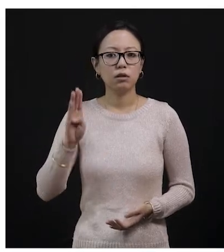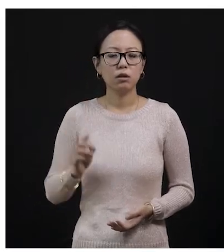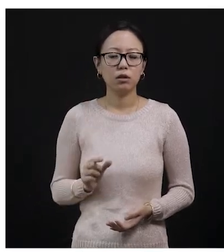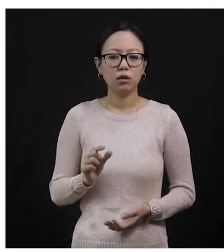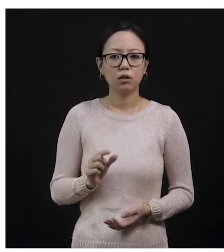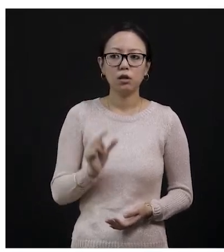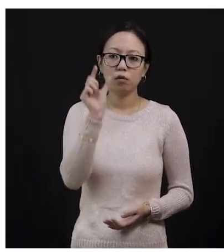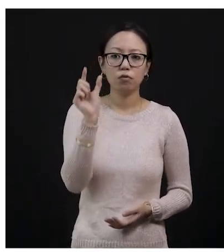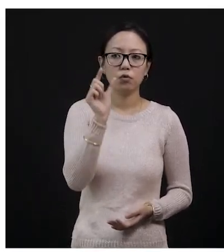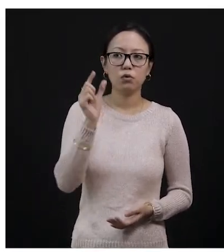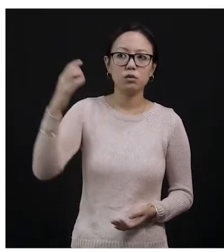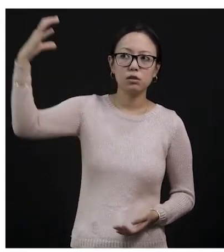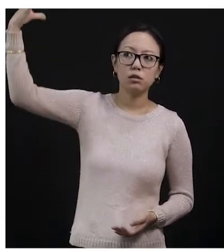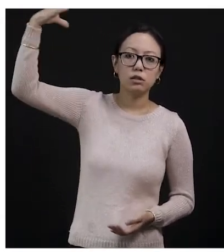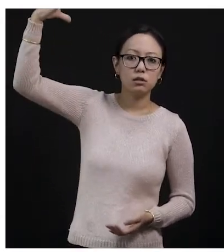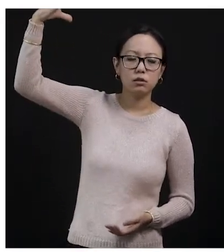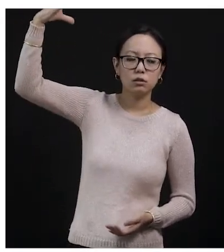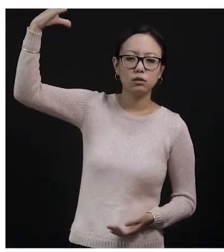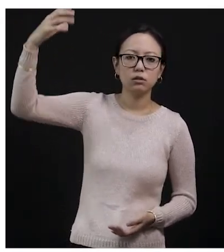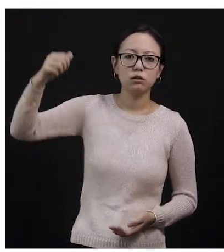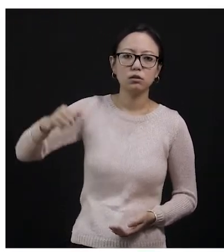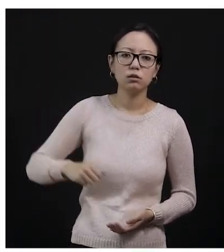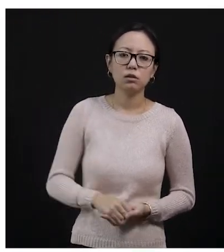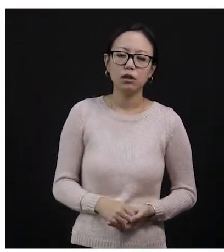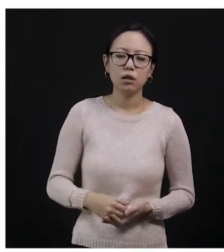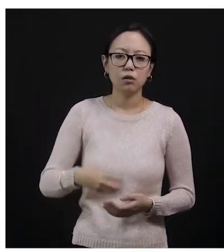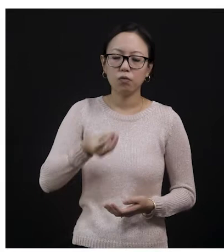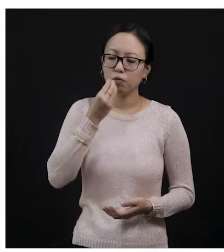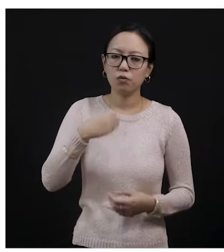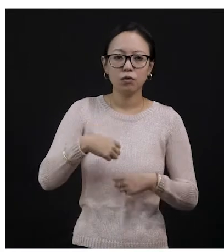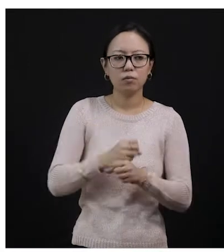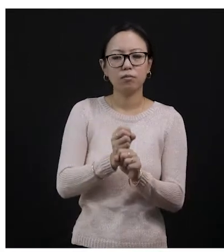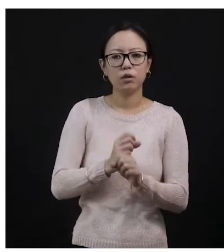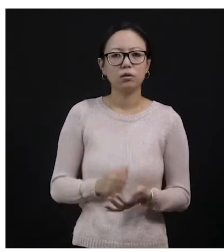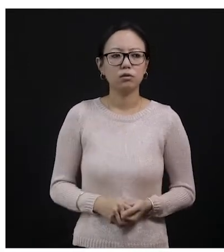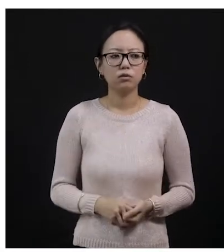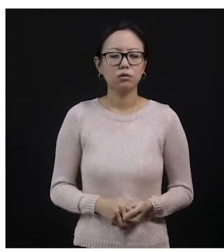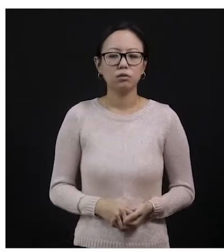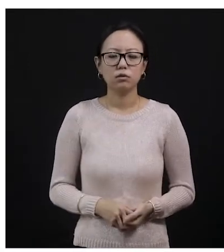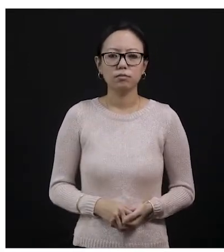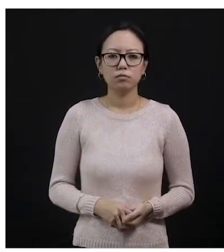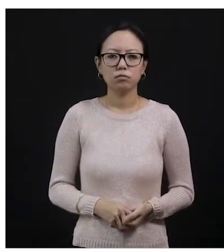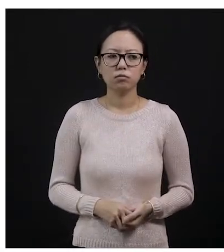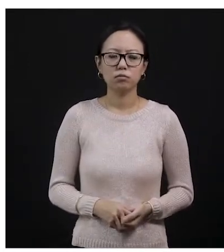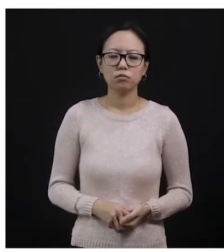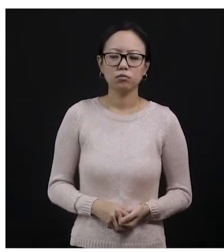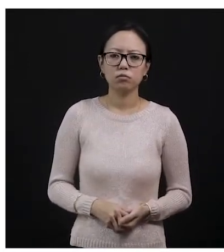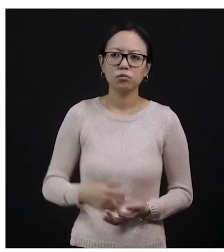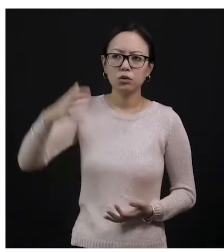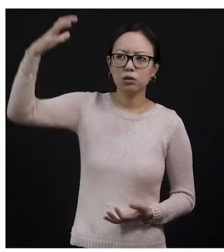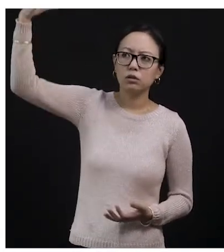sun. A natural object, sun. When there is sunlight, okay, the